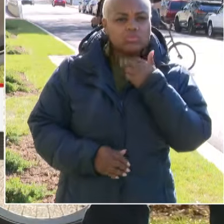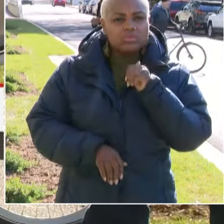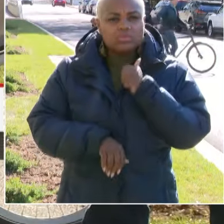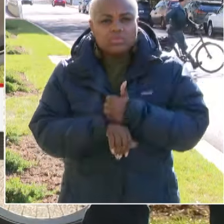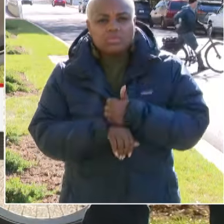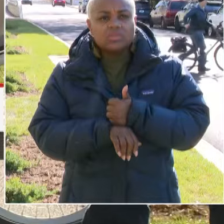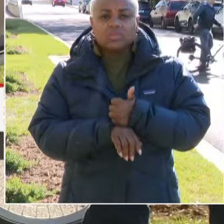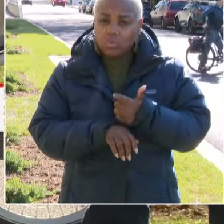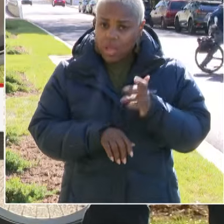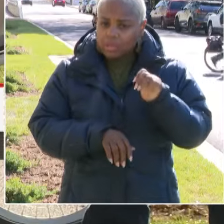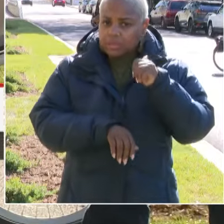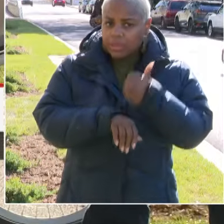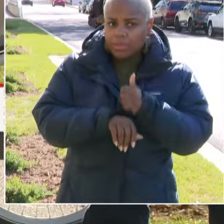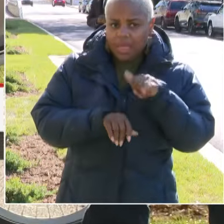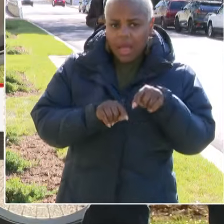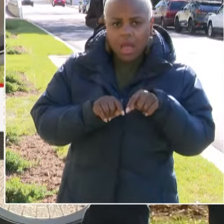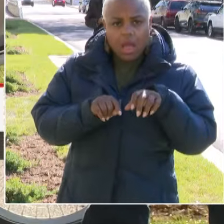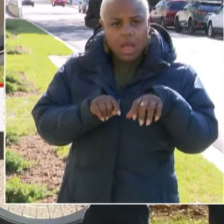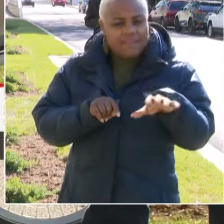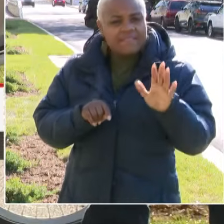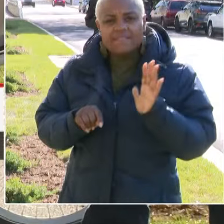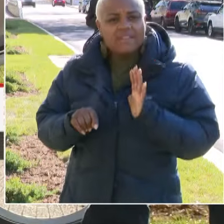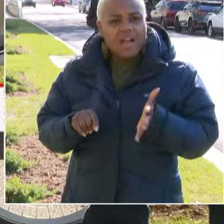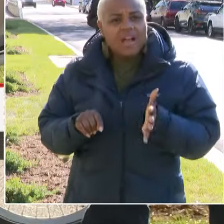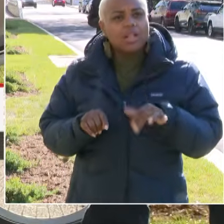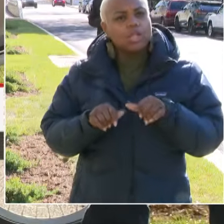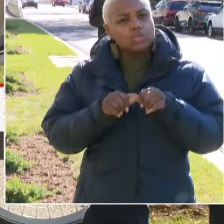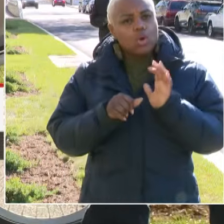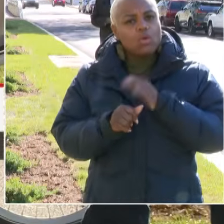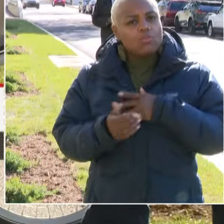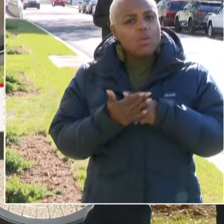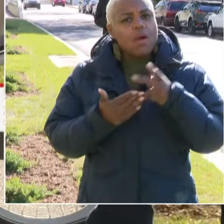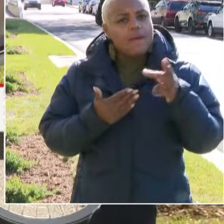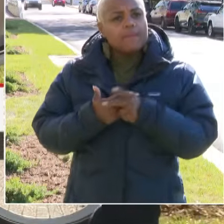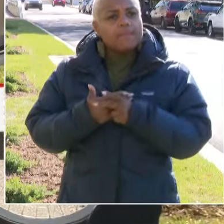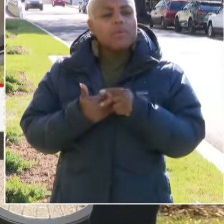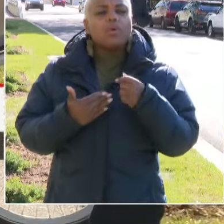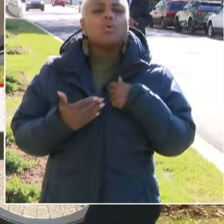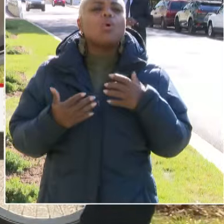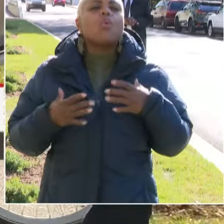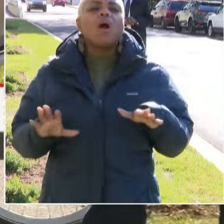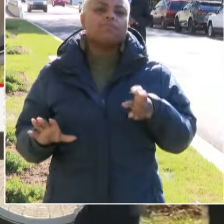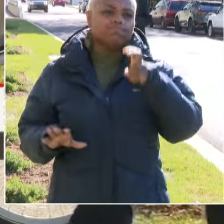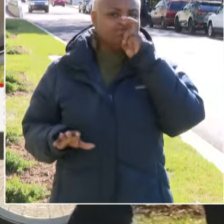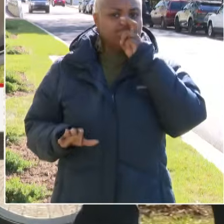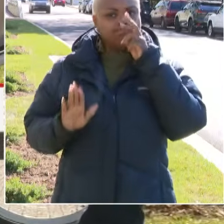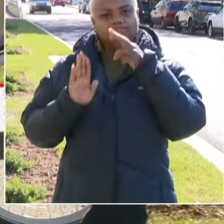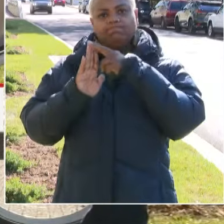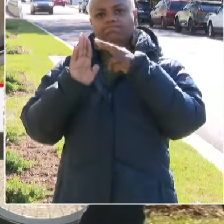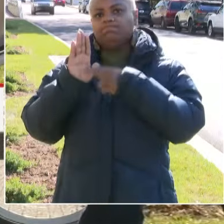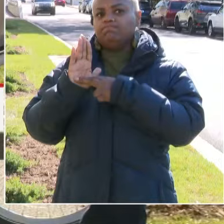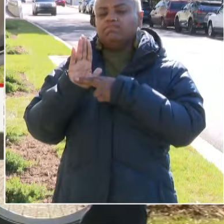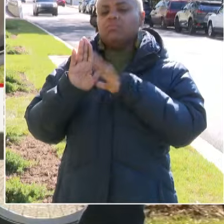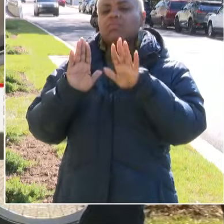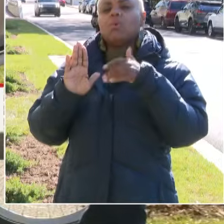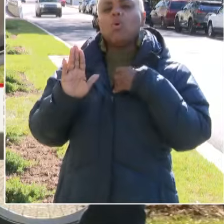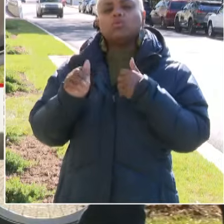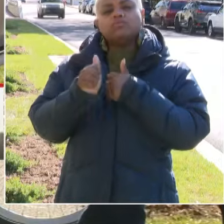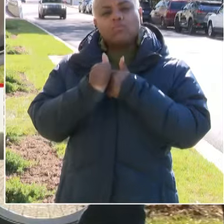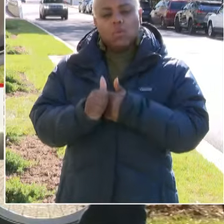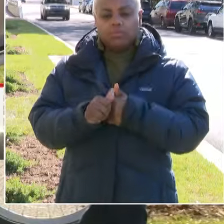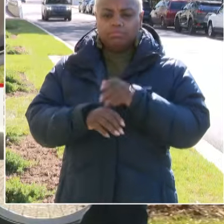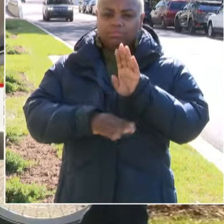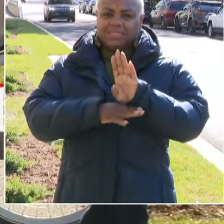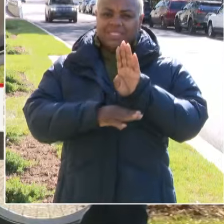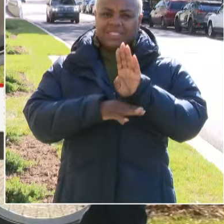streeteries program. We don't want to be onerous. We want to work with the businesses to get there and